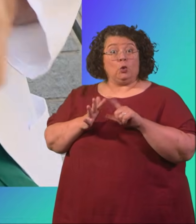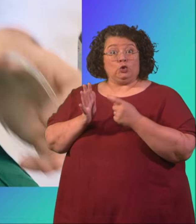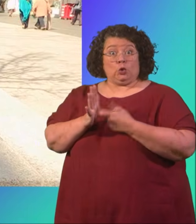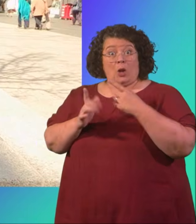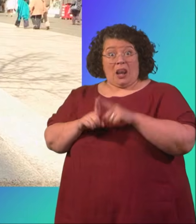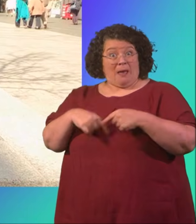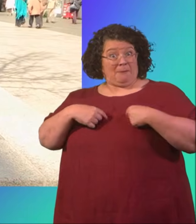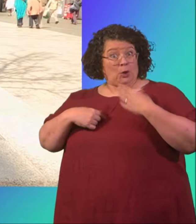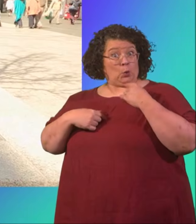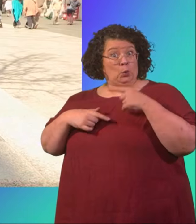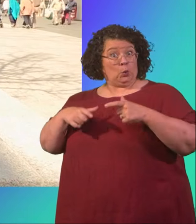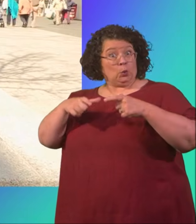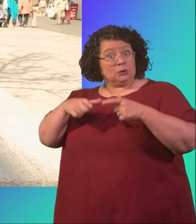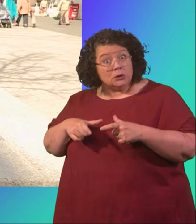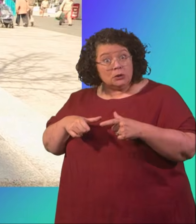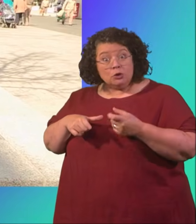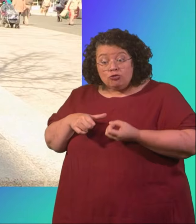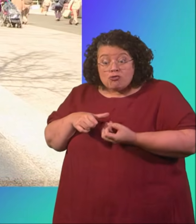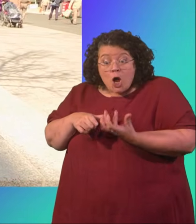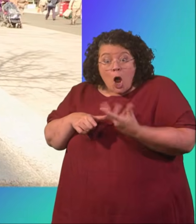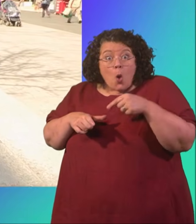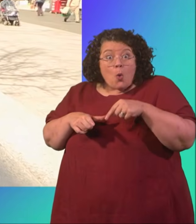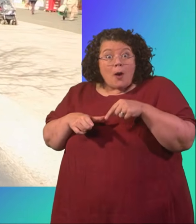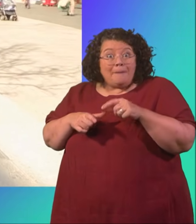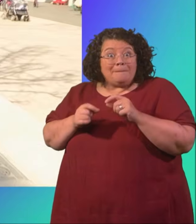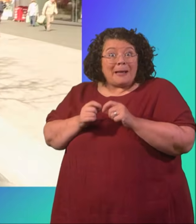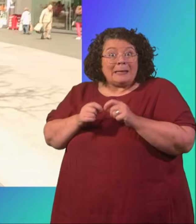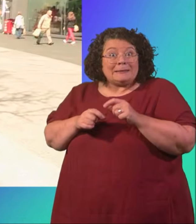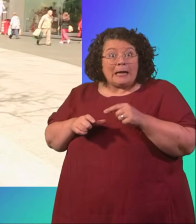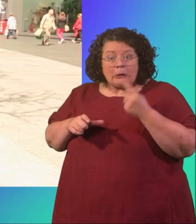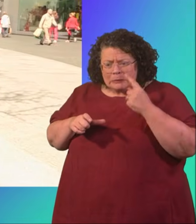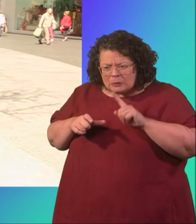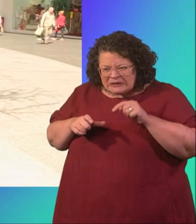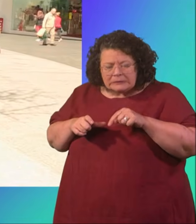That's what I'm going to do now, starting with our lips.